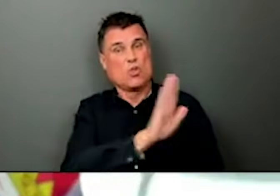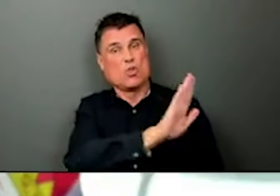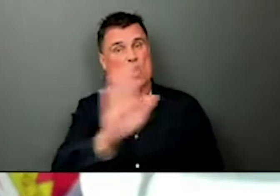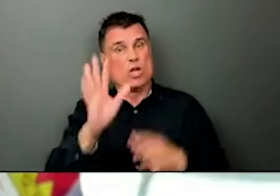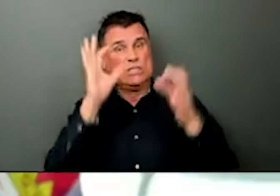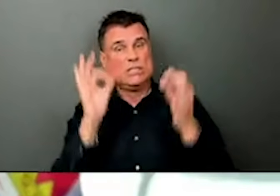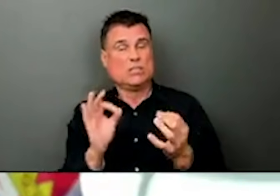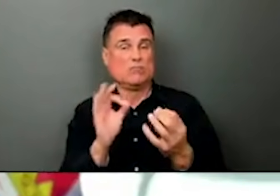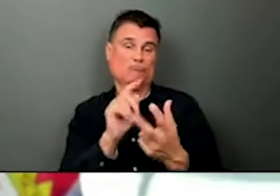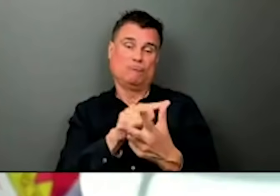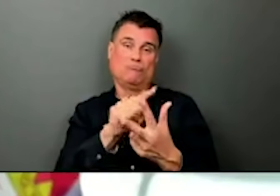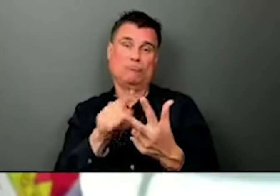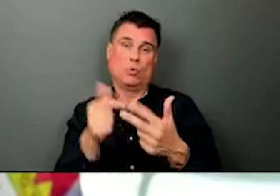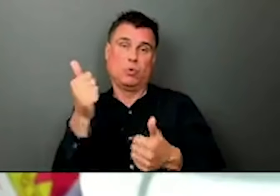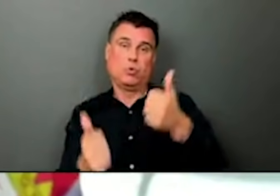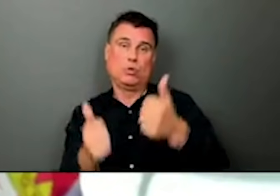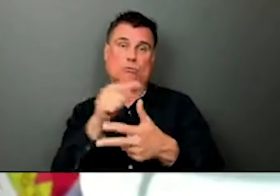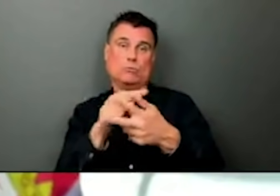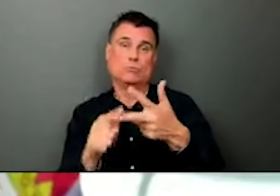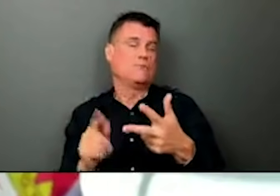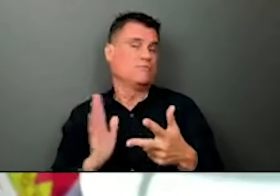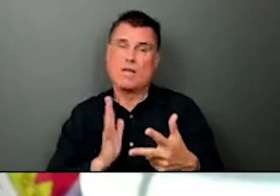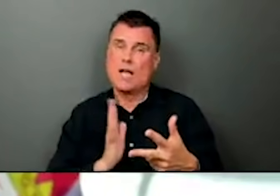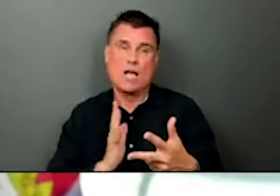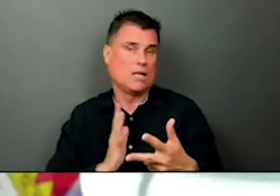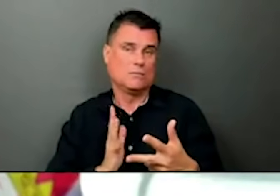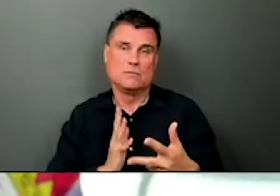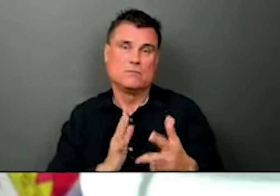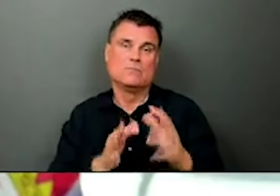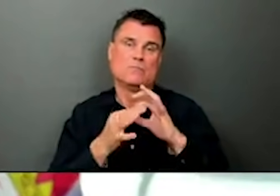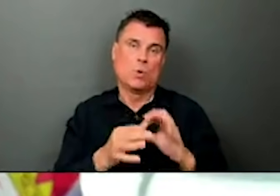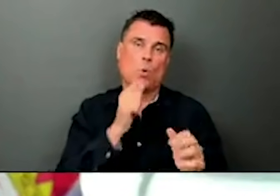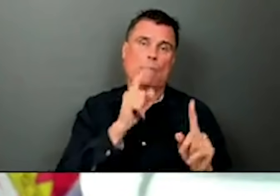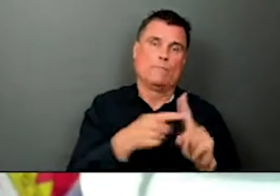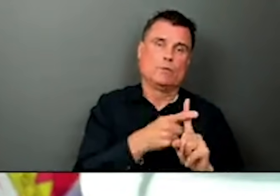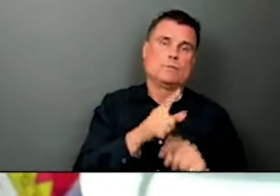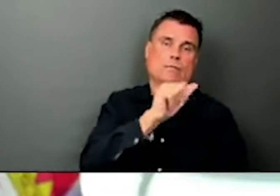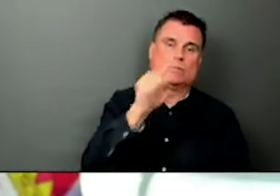health choices for themselves. The most important thing is to get that second dose.